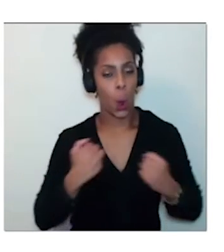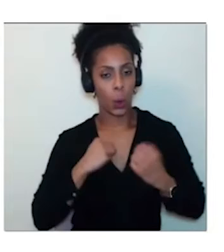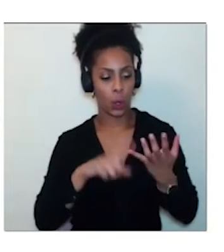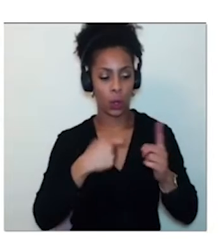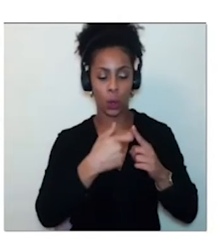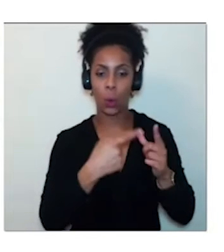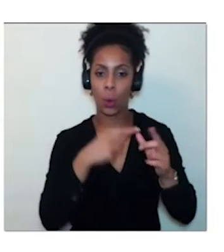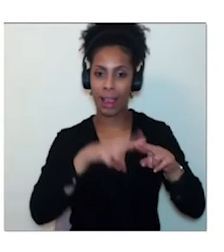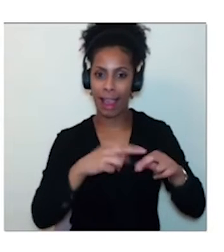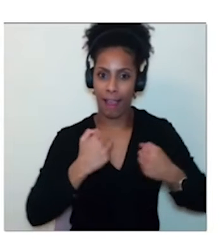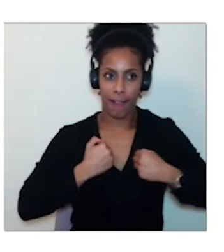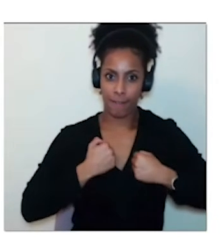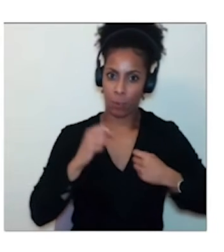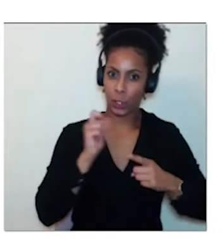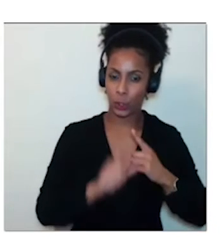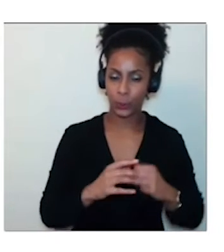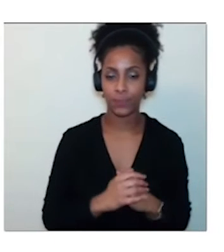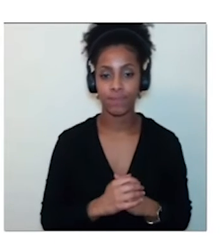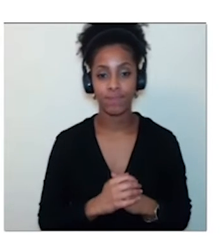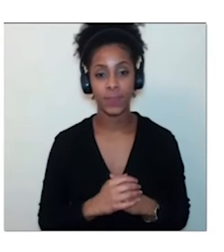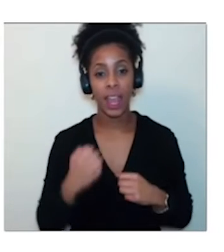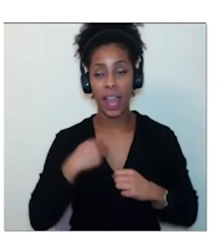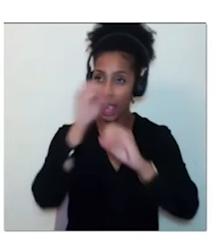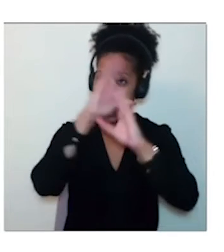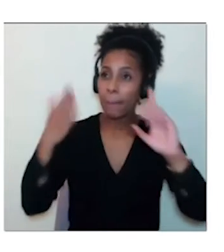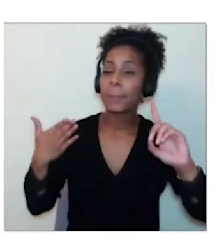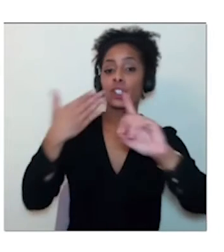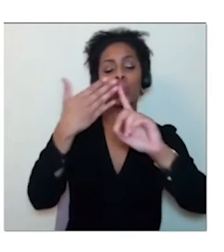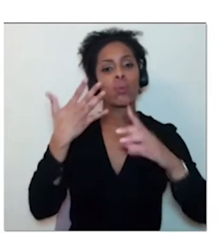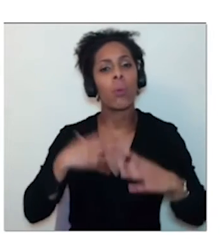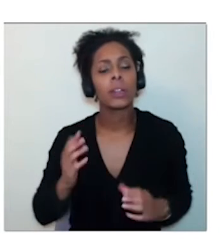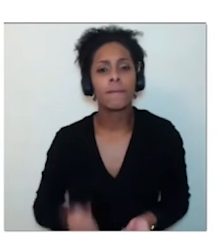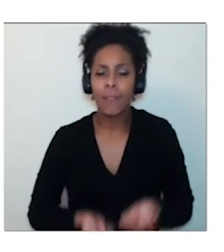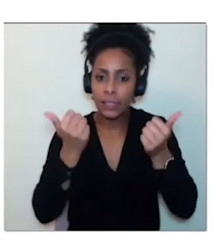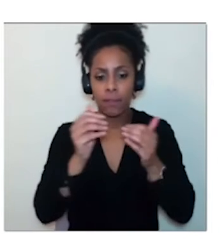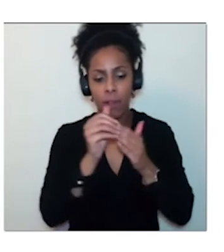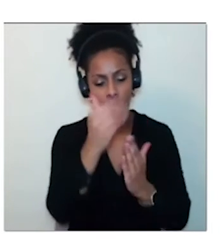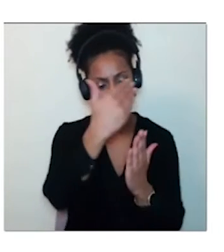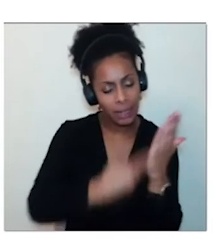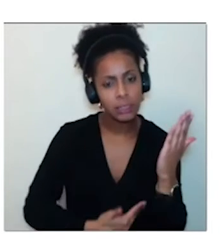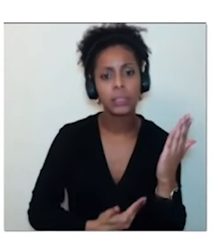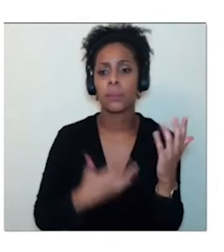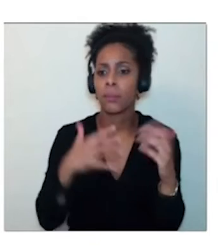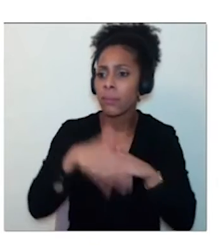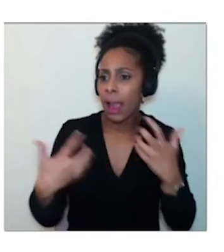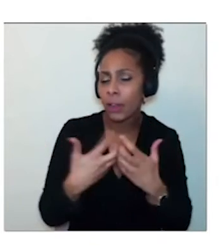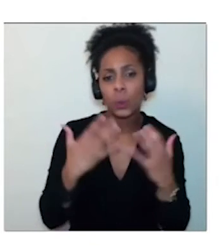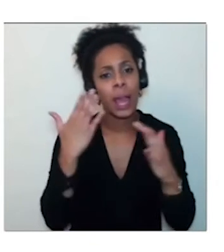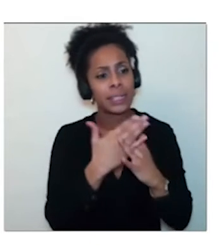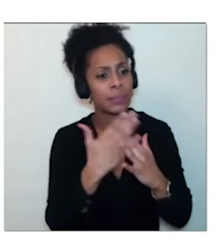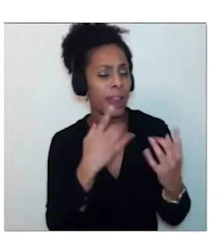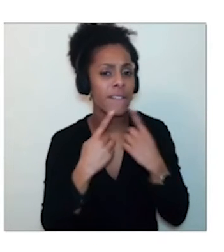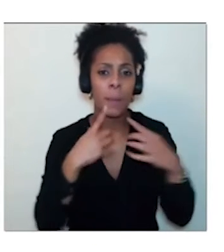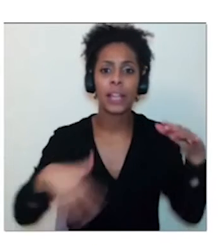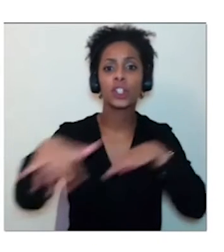mission is to establish effective guidance for accessible information across a broad range of accessible standards,